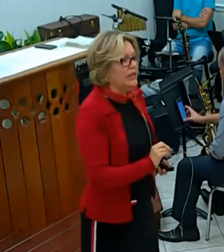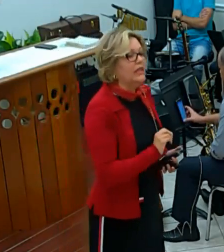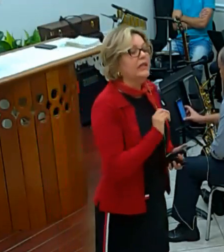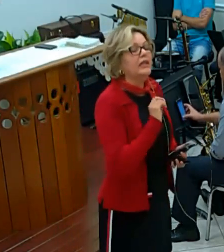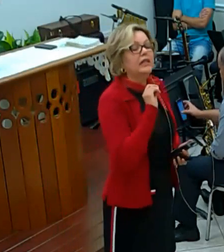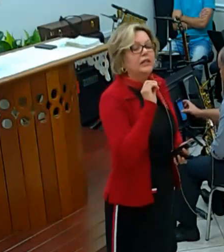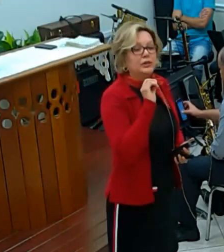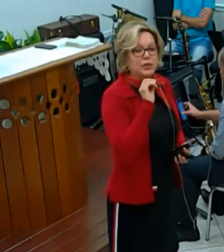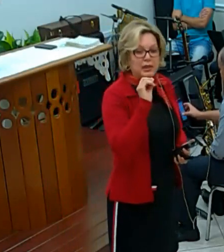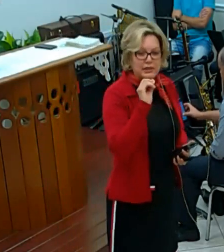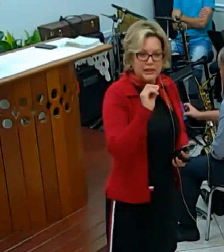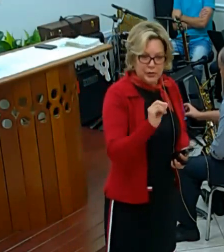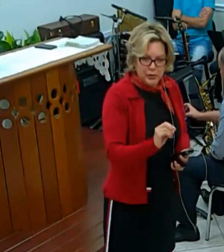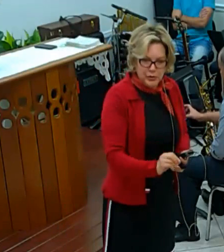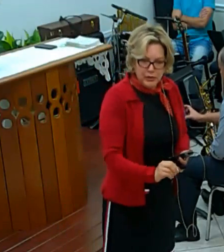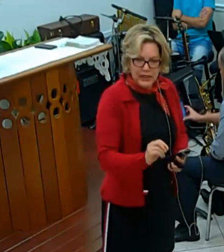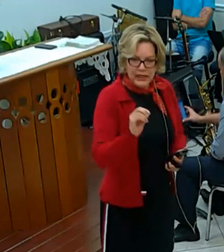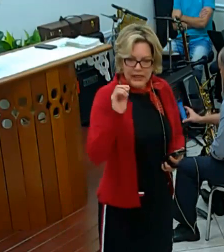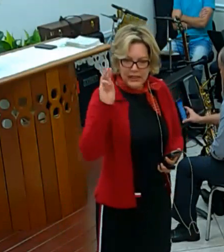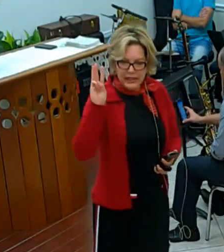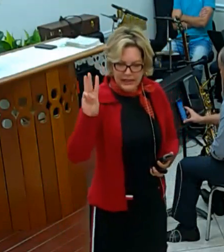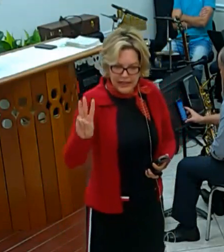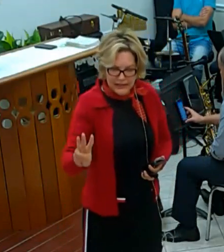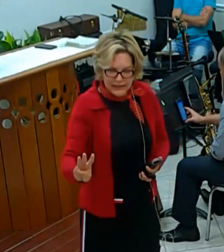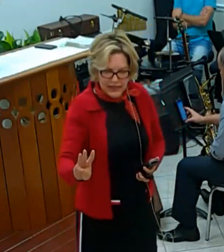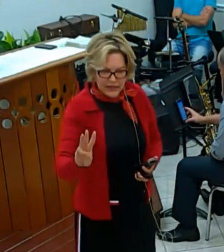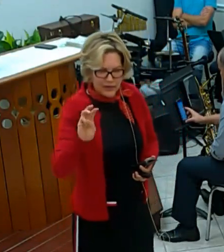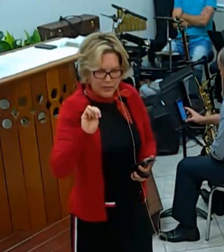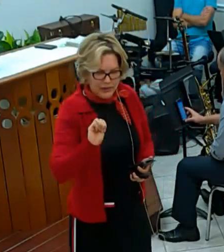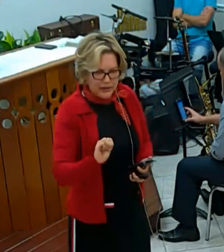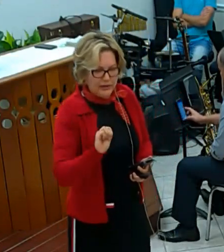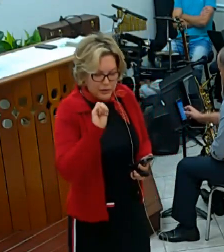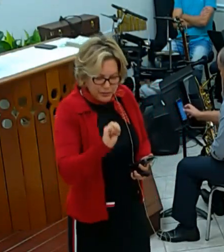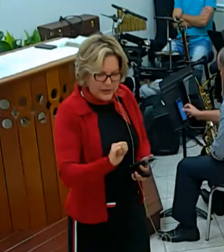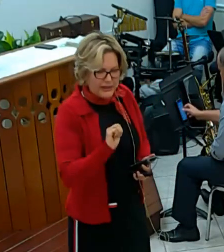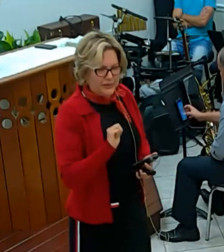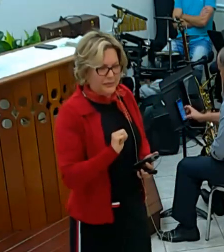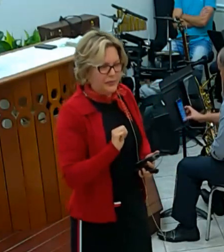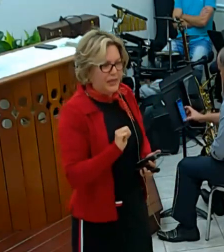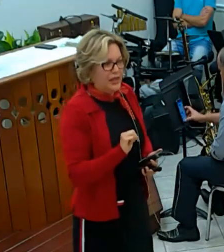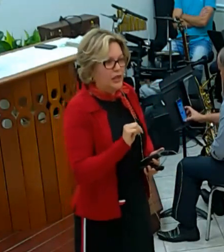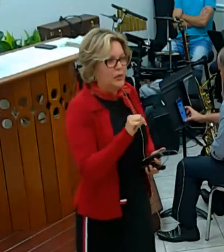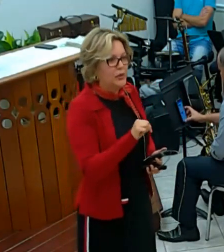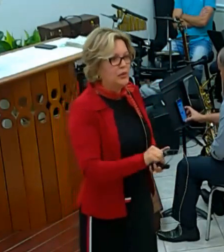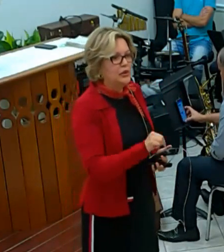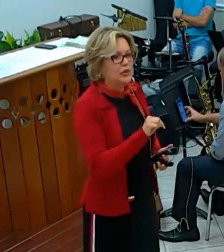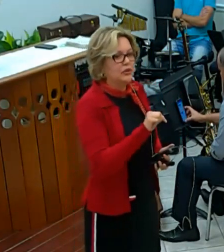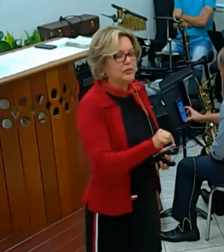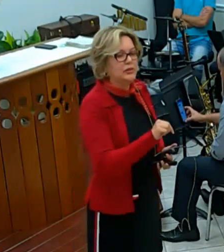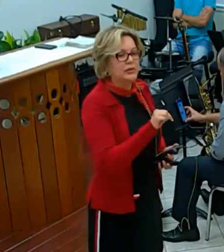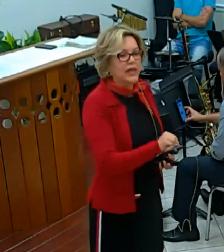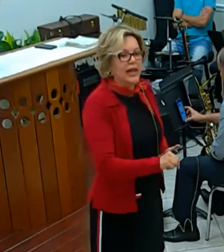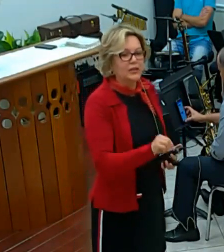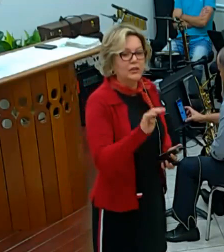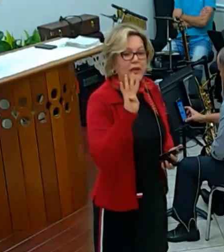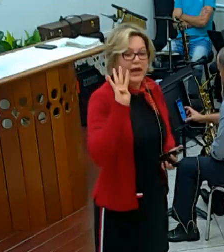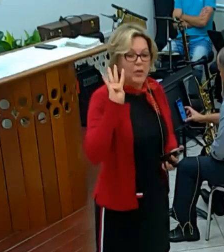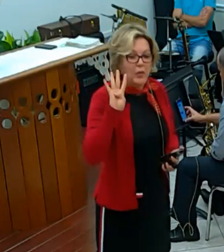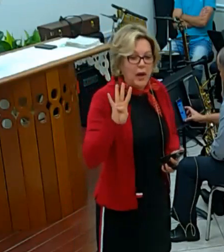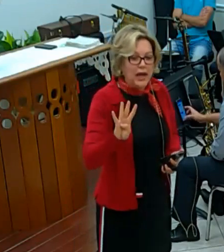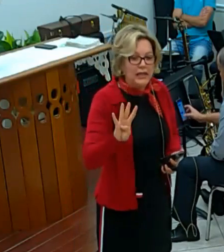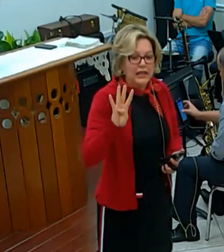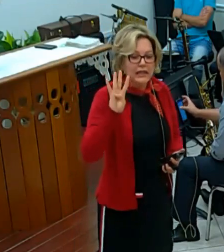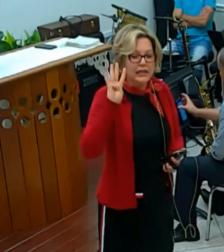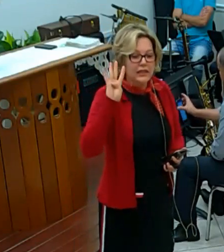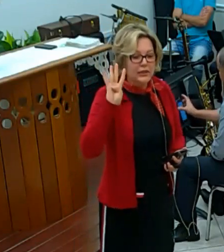First class was about the first trumpet. The second class was about the second and the third trumpet. And